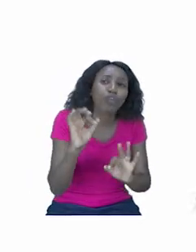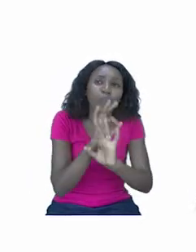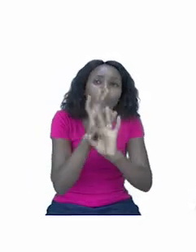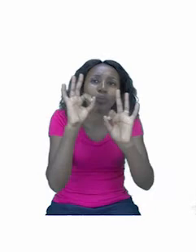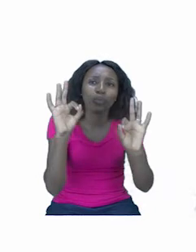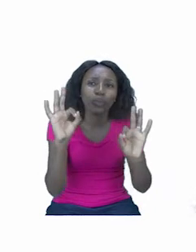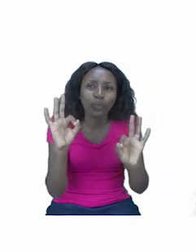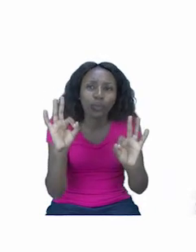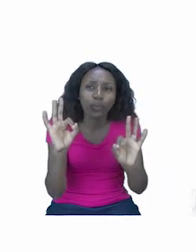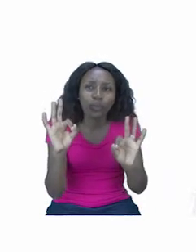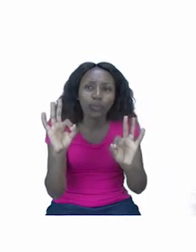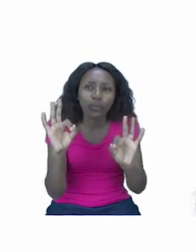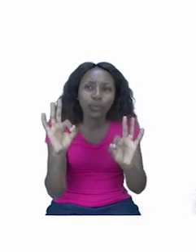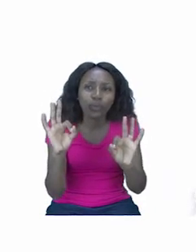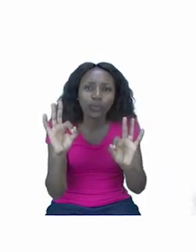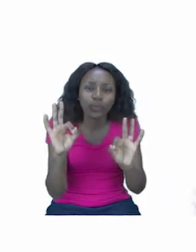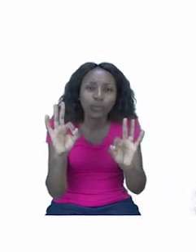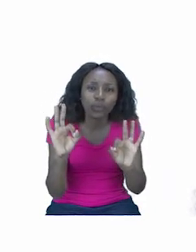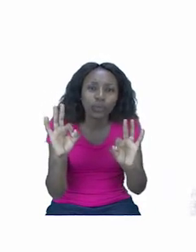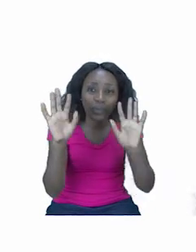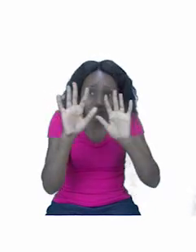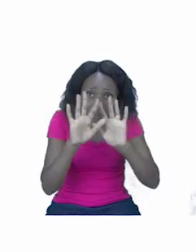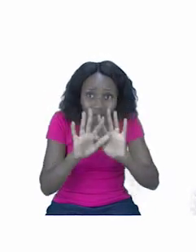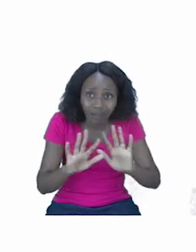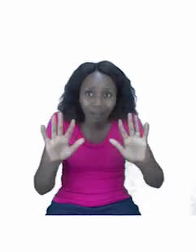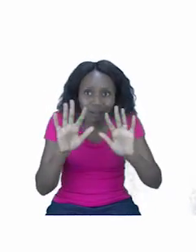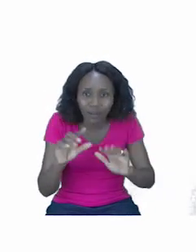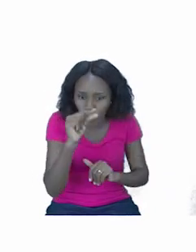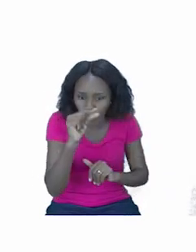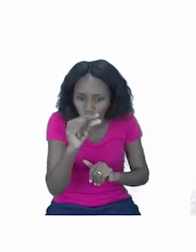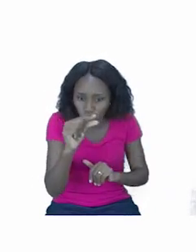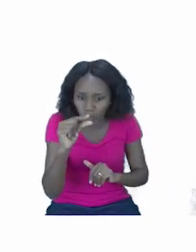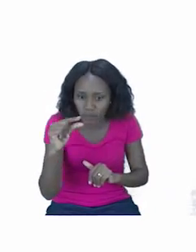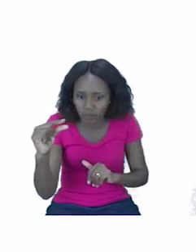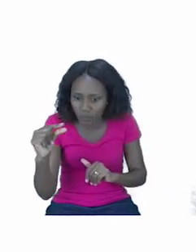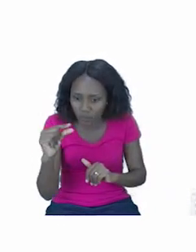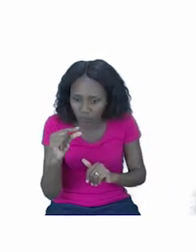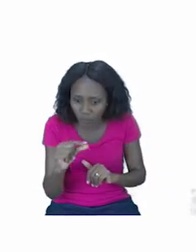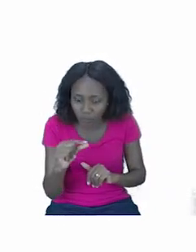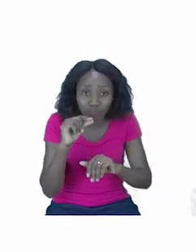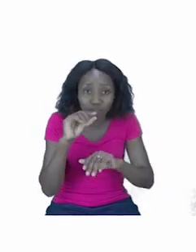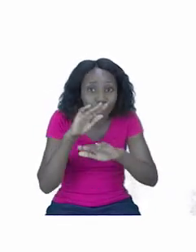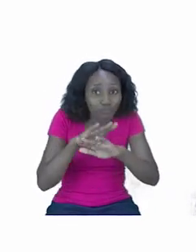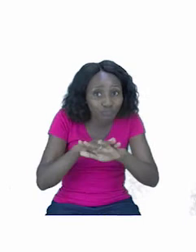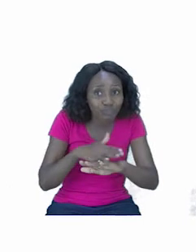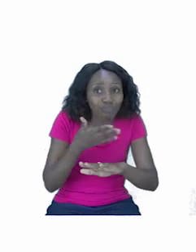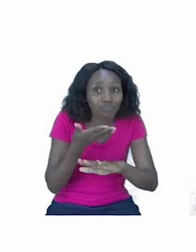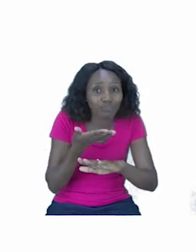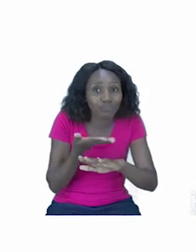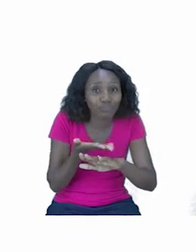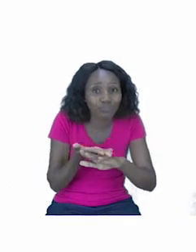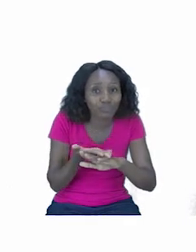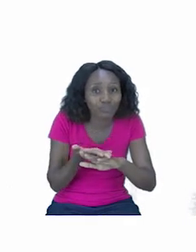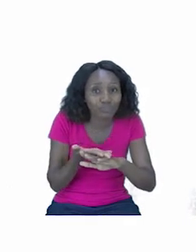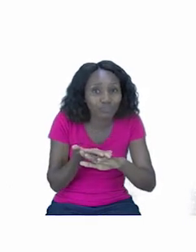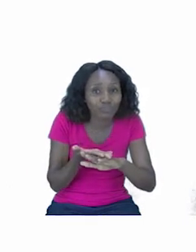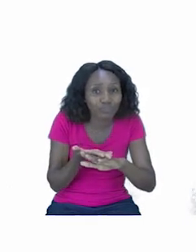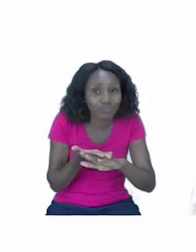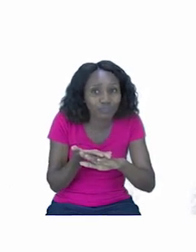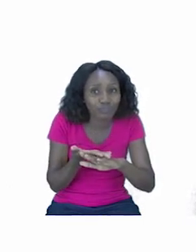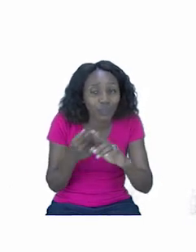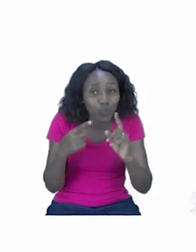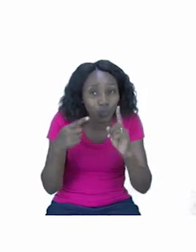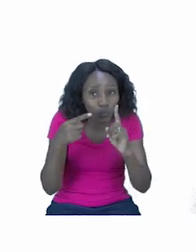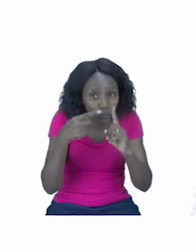word and use the color for that word. For example, we have the word